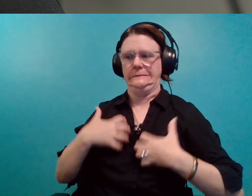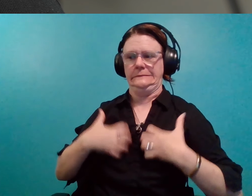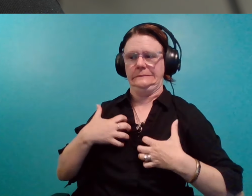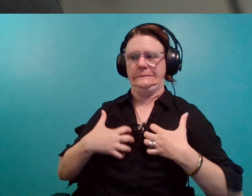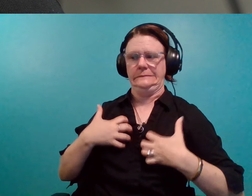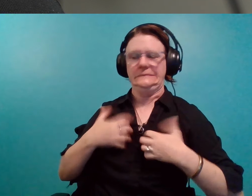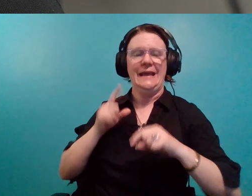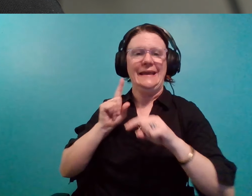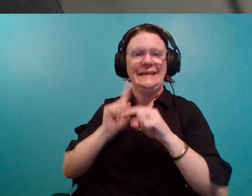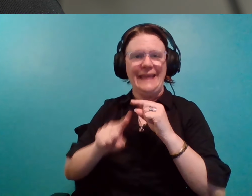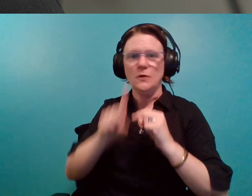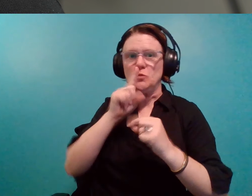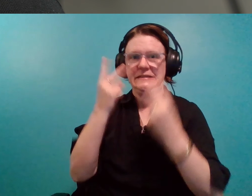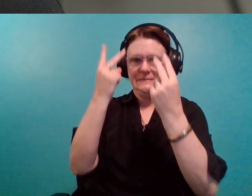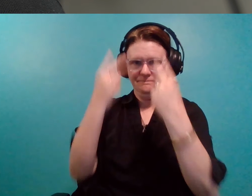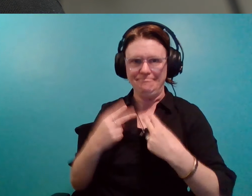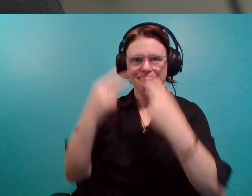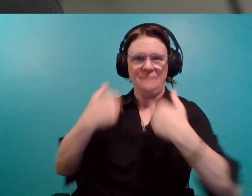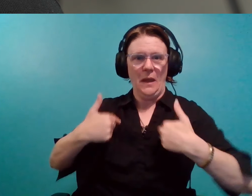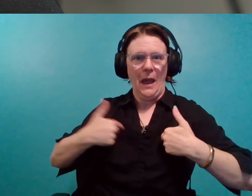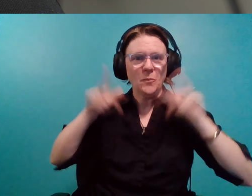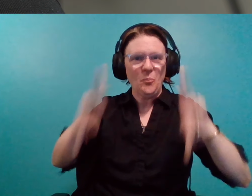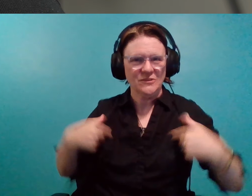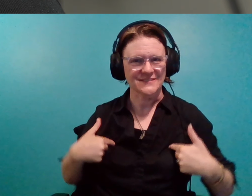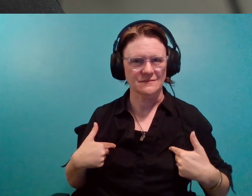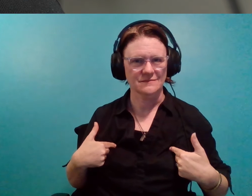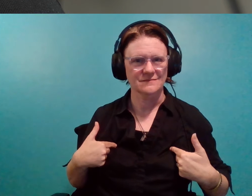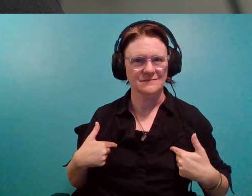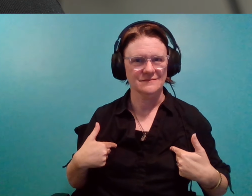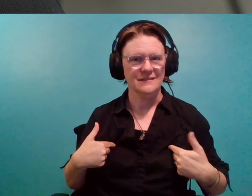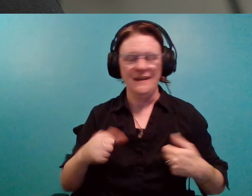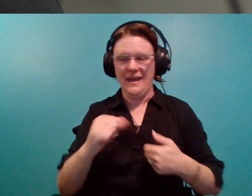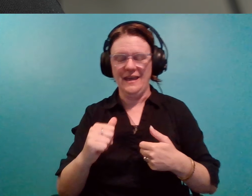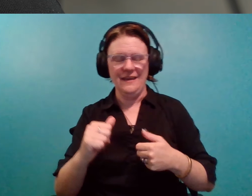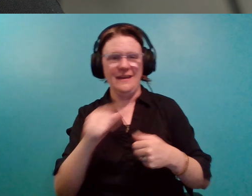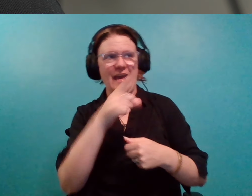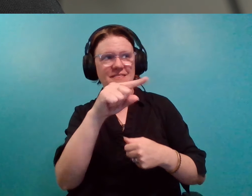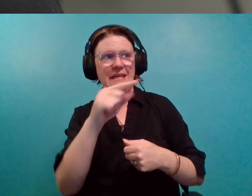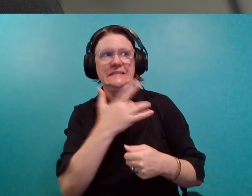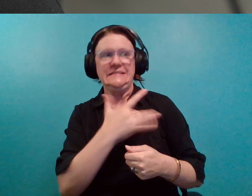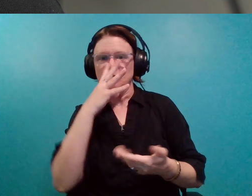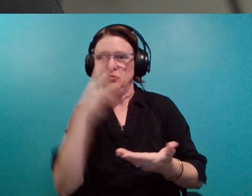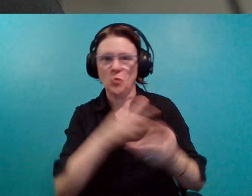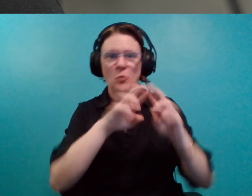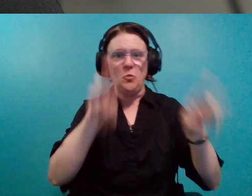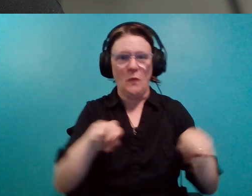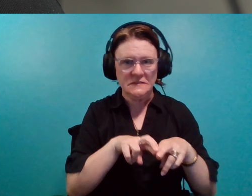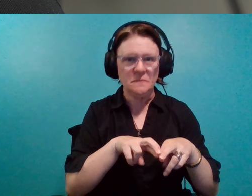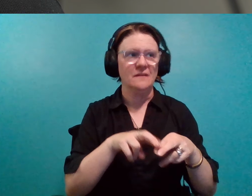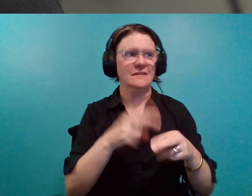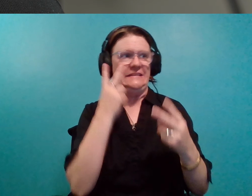of them struggle to move on and move past it and really look at the resume that's being put in front of them